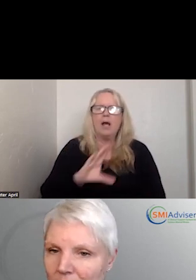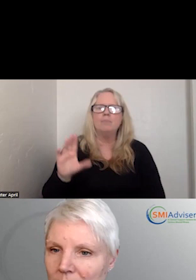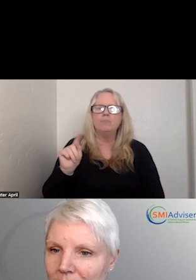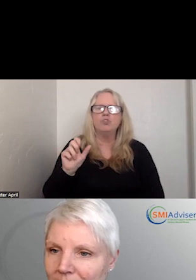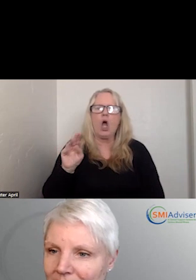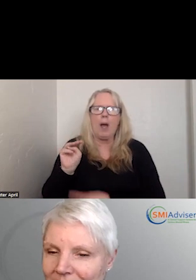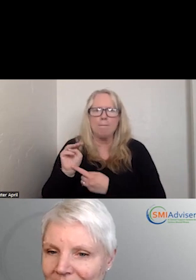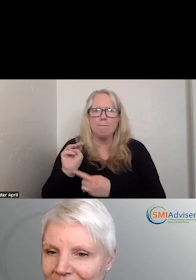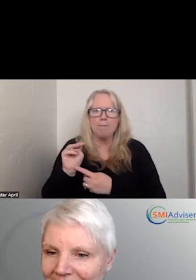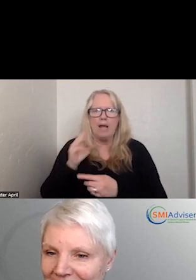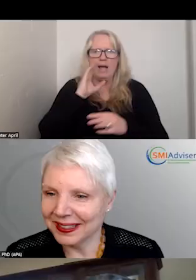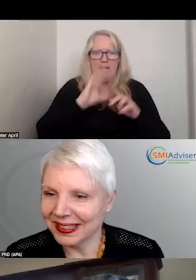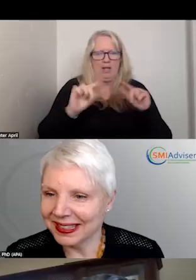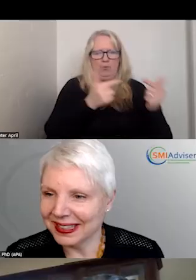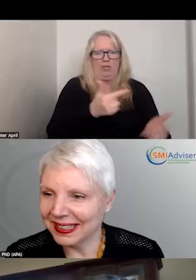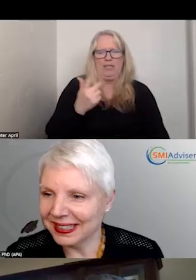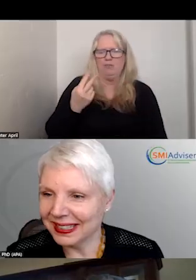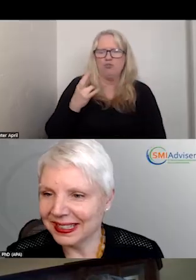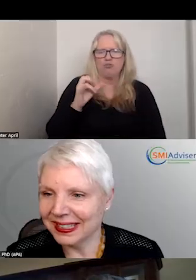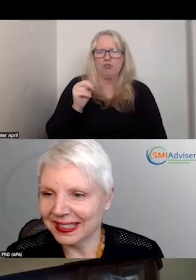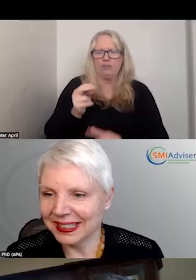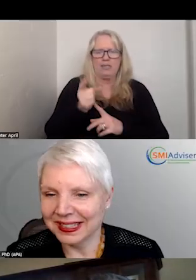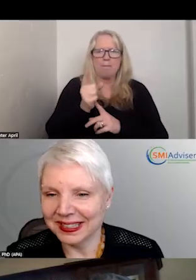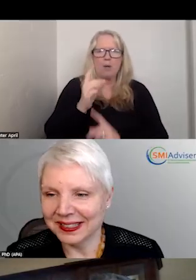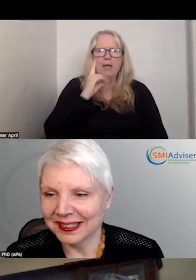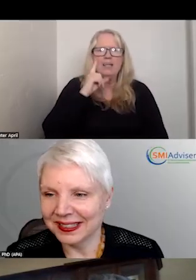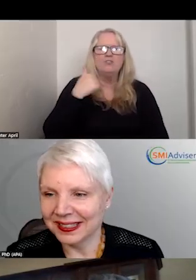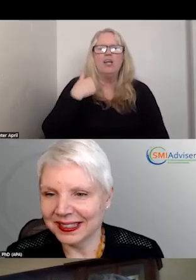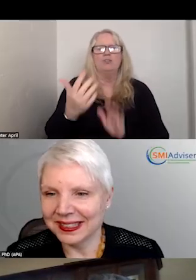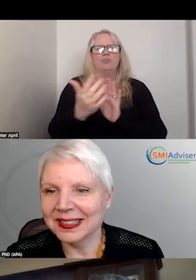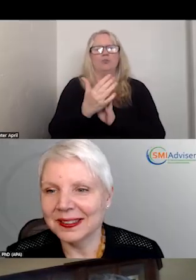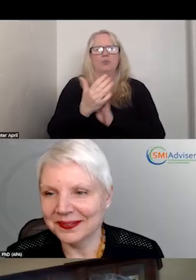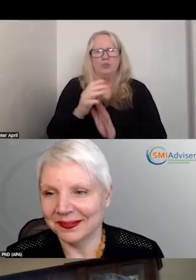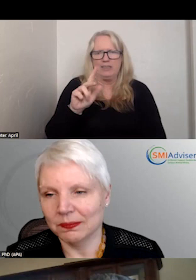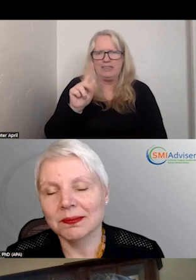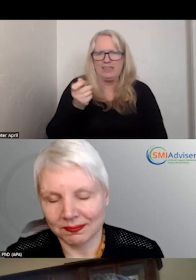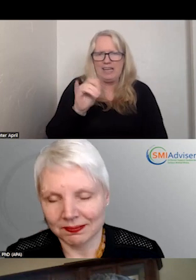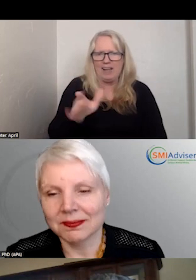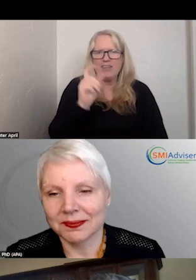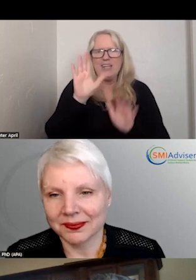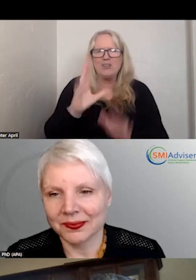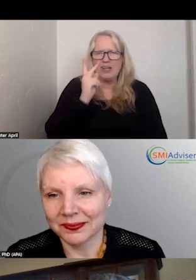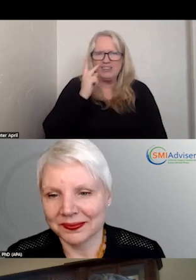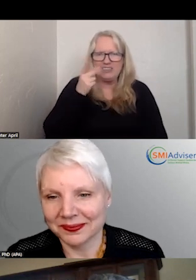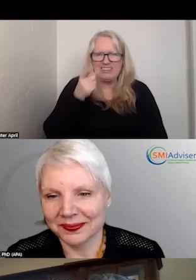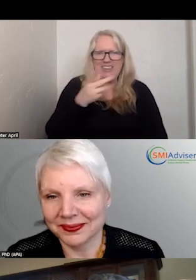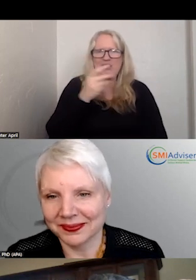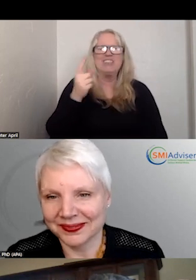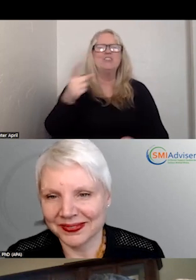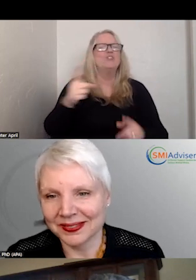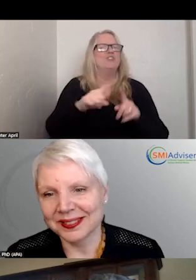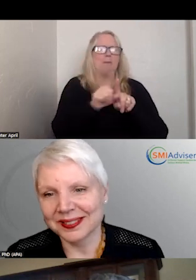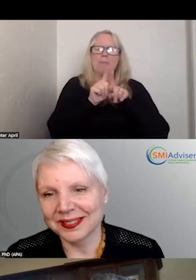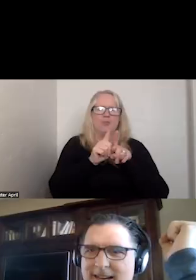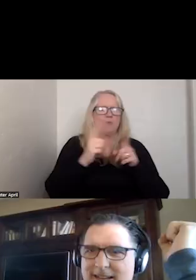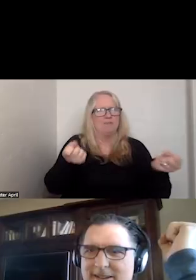to hand it over to Kristen in just a minute, but first a quick shout out to Kathy Basher, and great to see her. She mentored me for so many